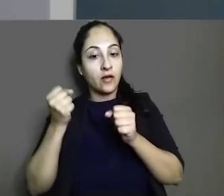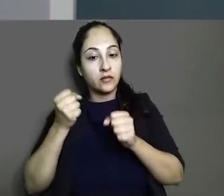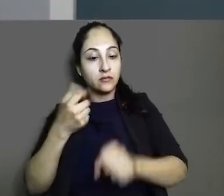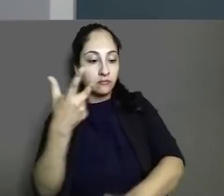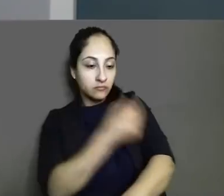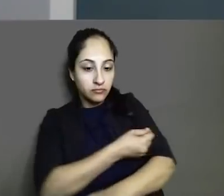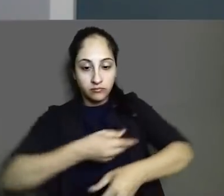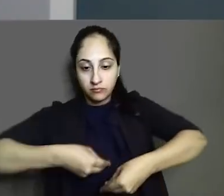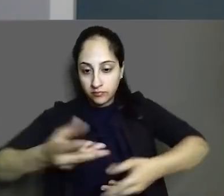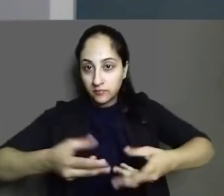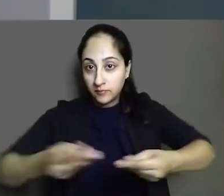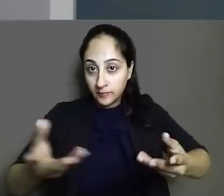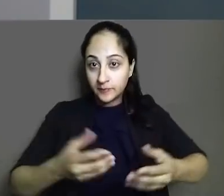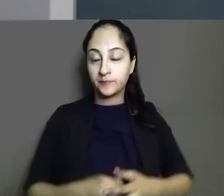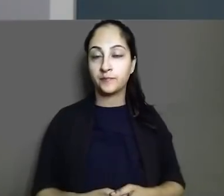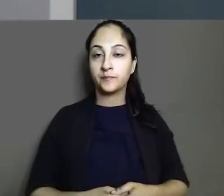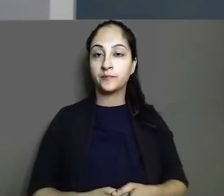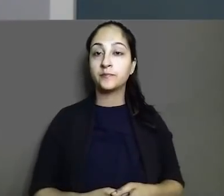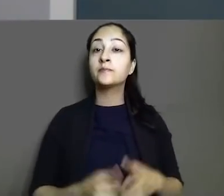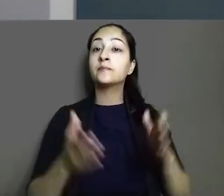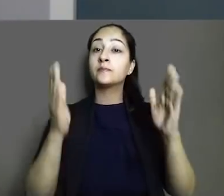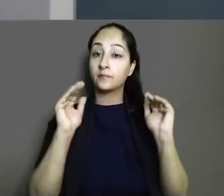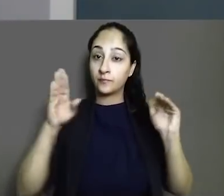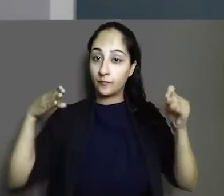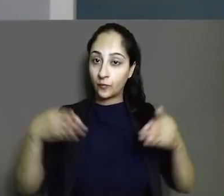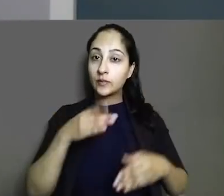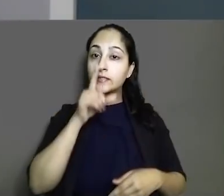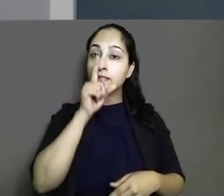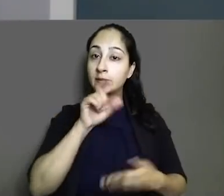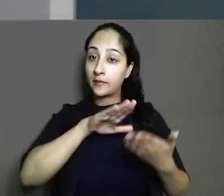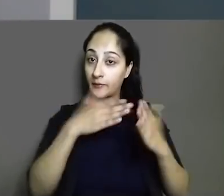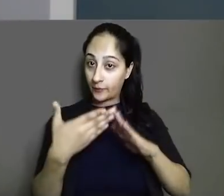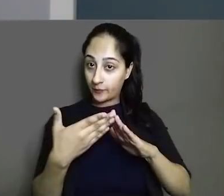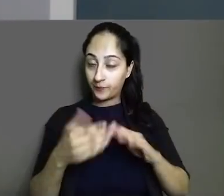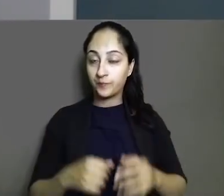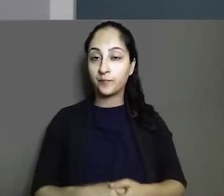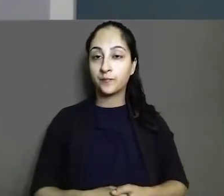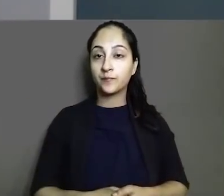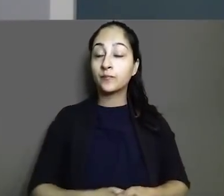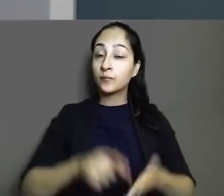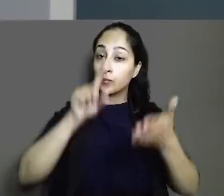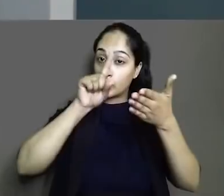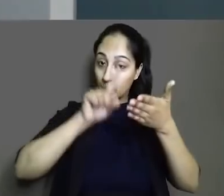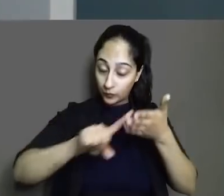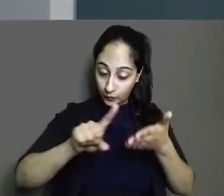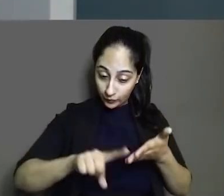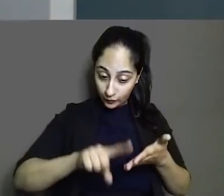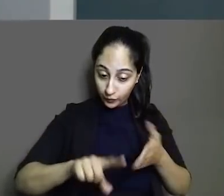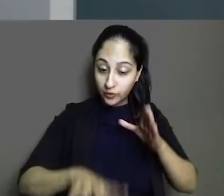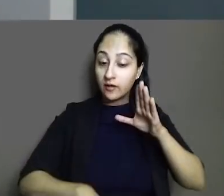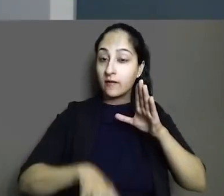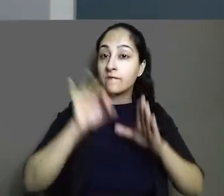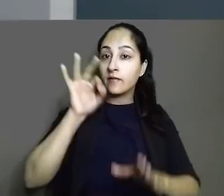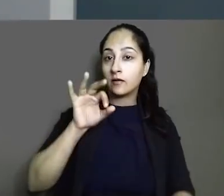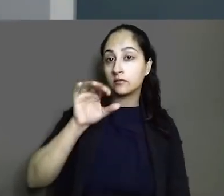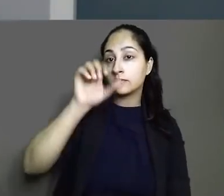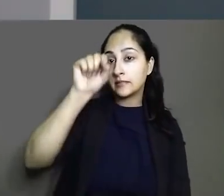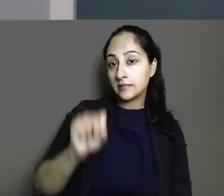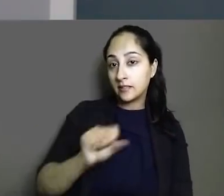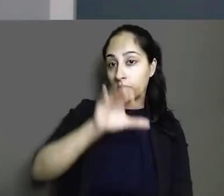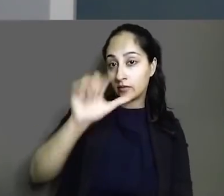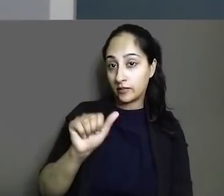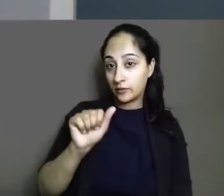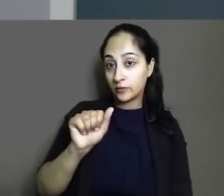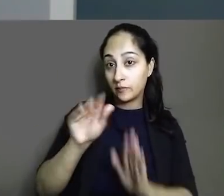who in our Jamaat is at highest risk and maybe in those priority groups. So certain ethnic groups